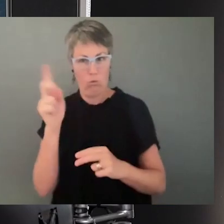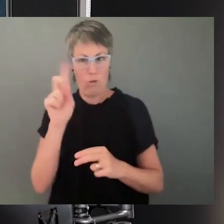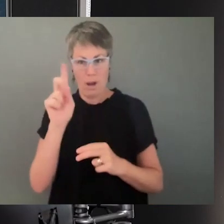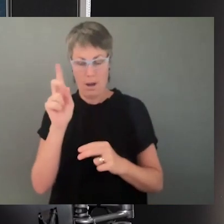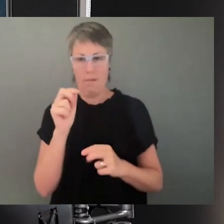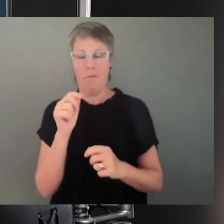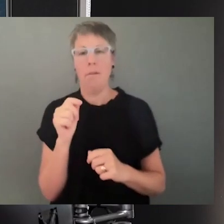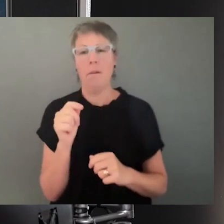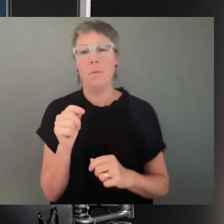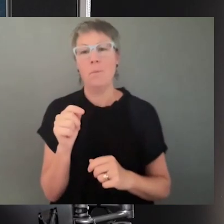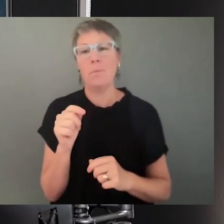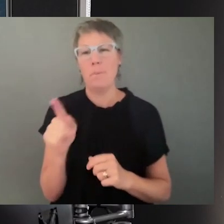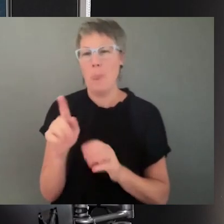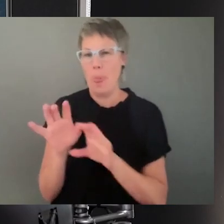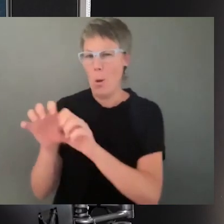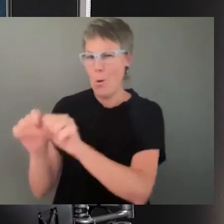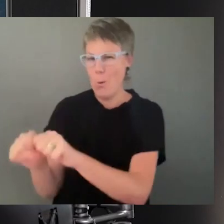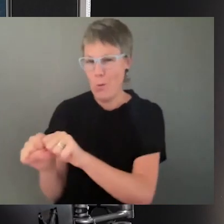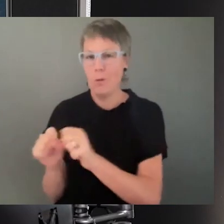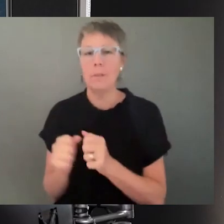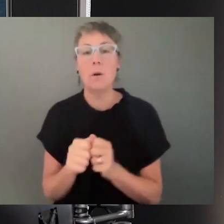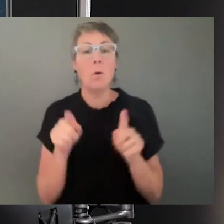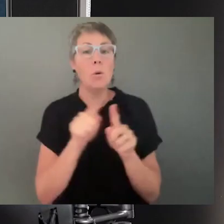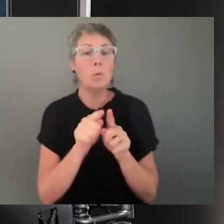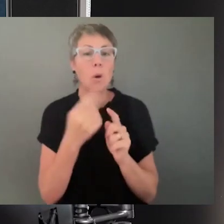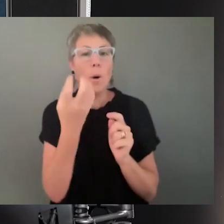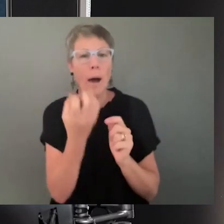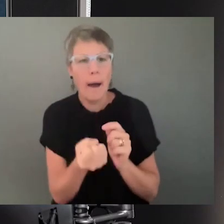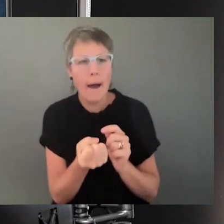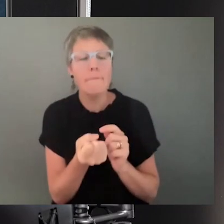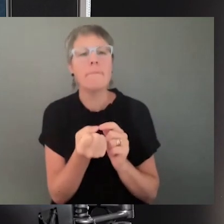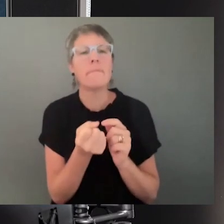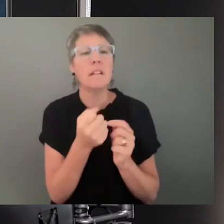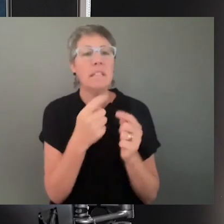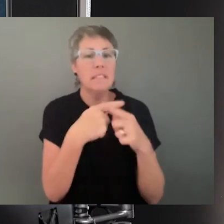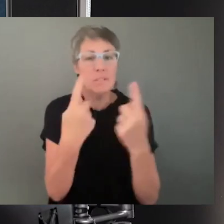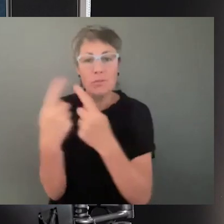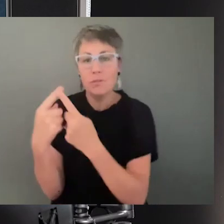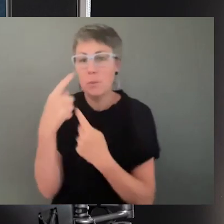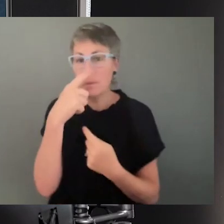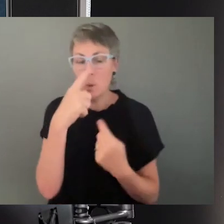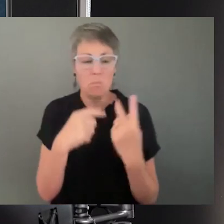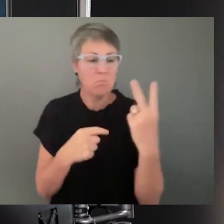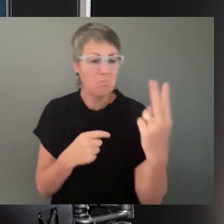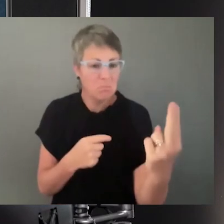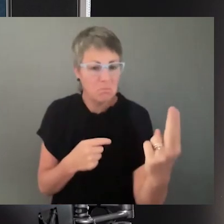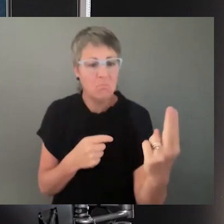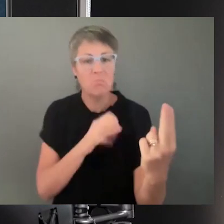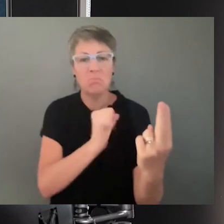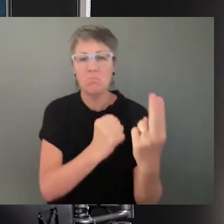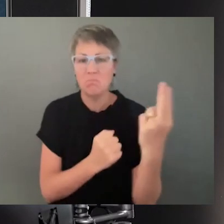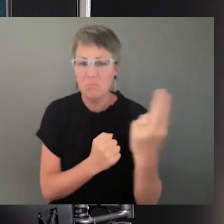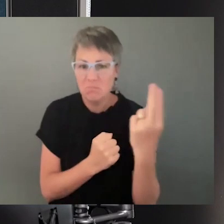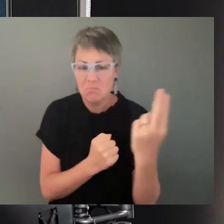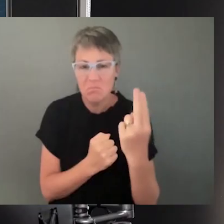altogether. More on that soon. Together, we'll also be hearing about a lifelong bond for an unexpected pair, and we'll